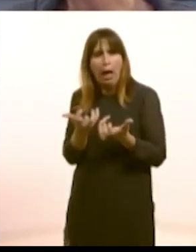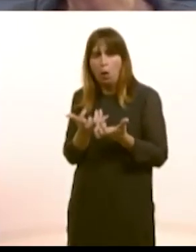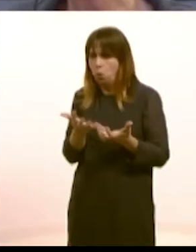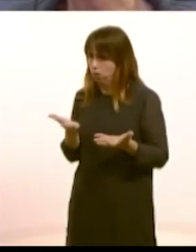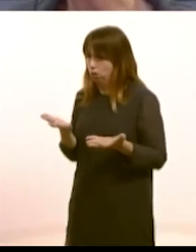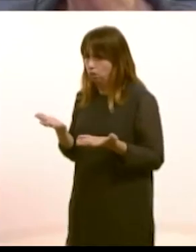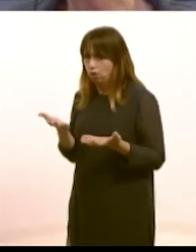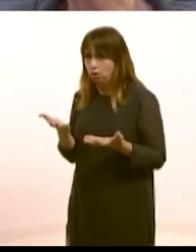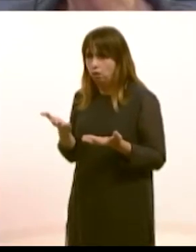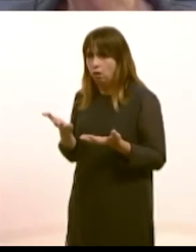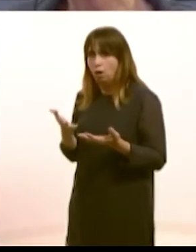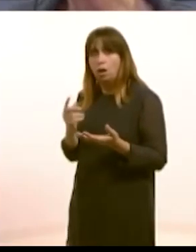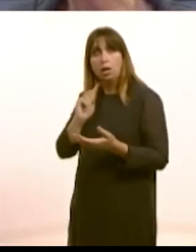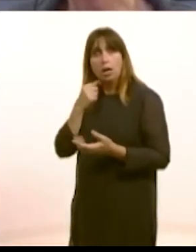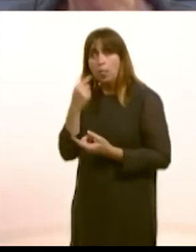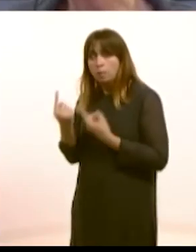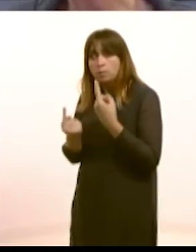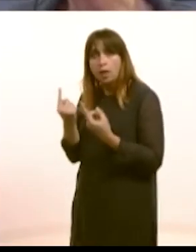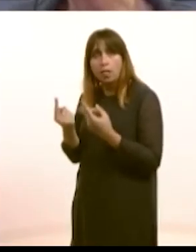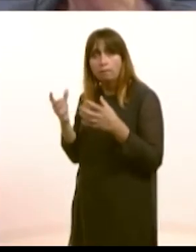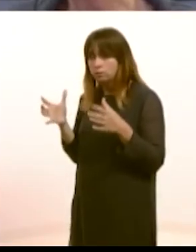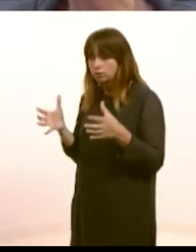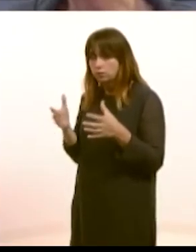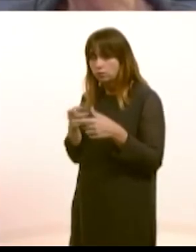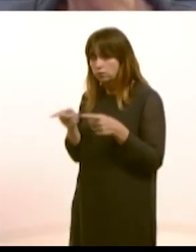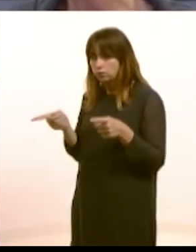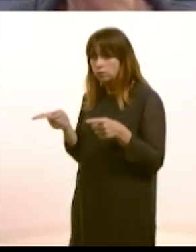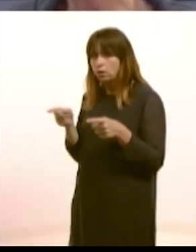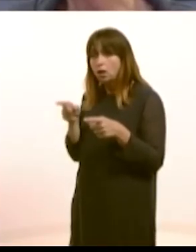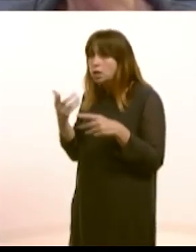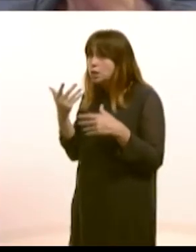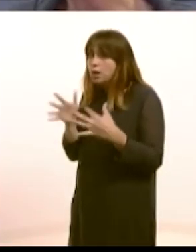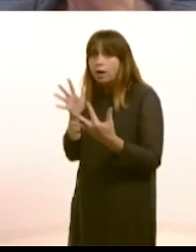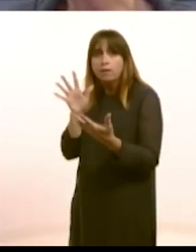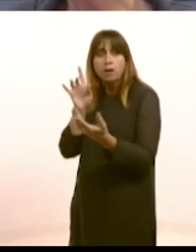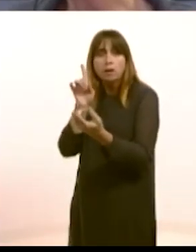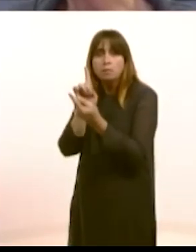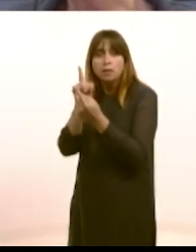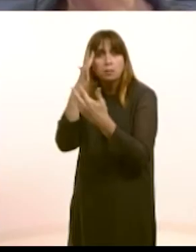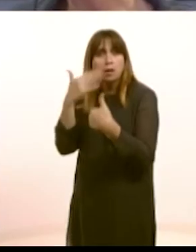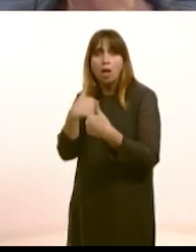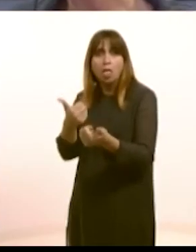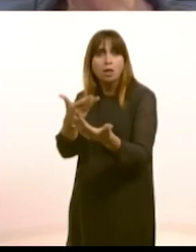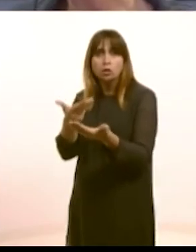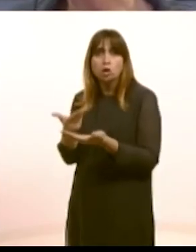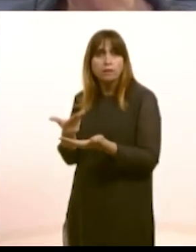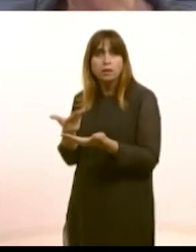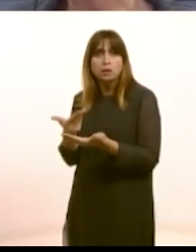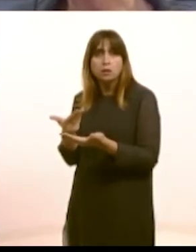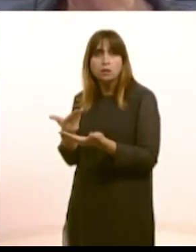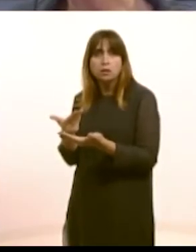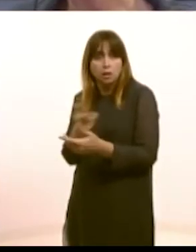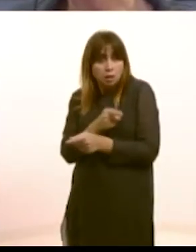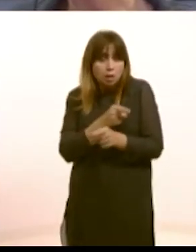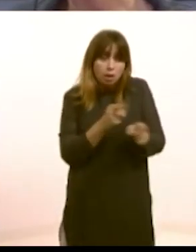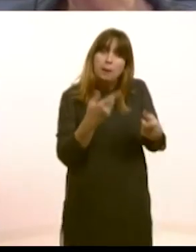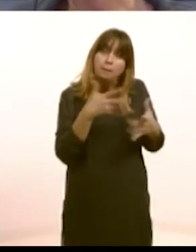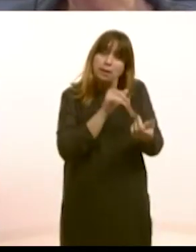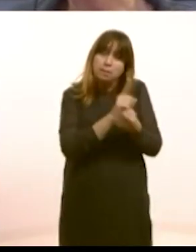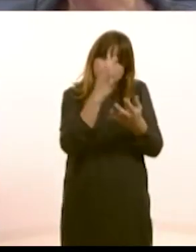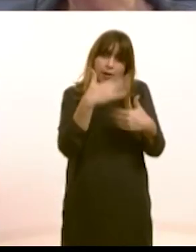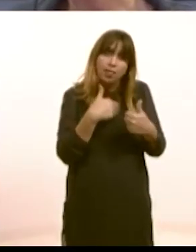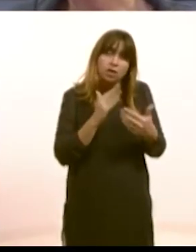people who died from suicide had not had any contact at all with mental health services. And for those who had, there were